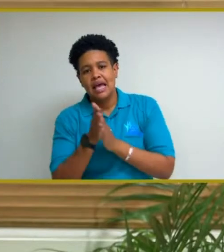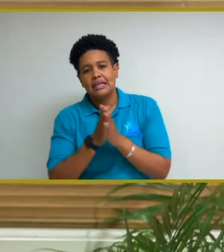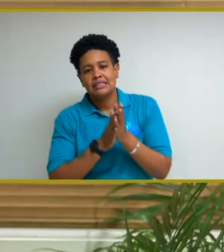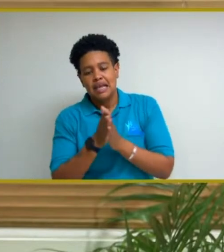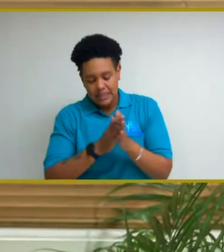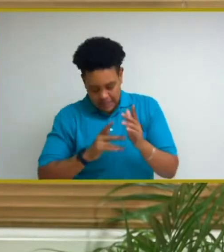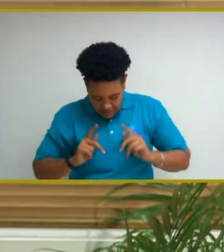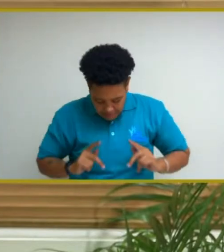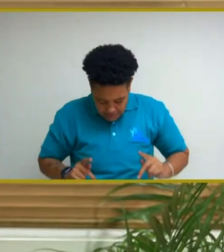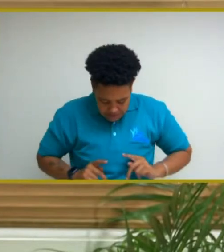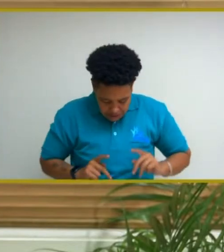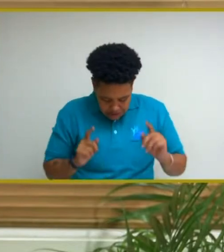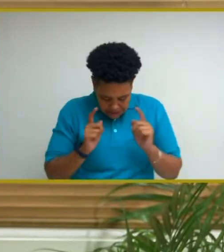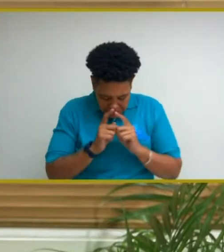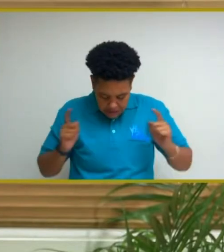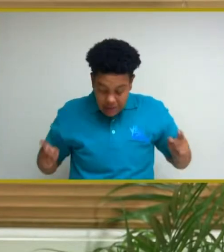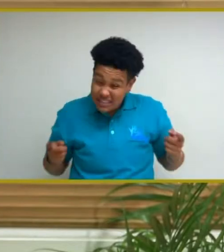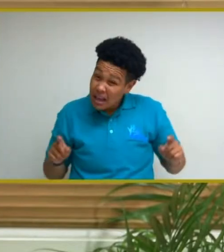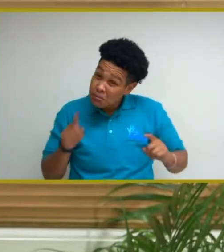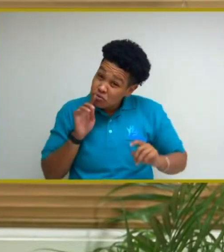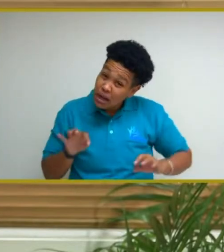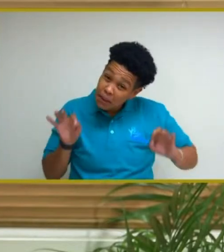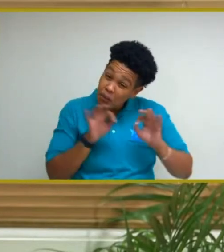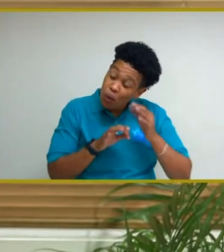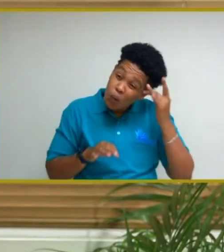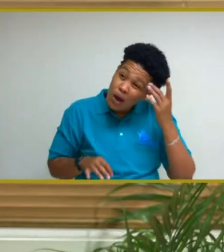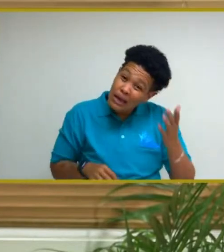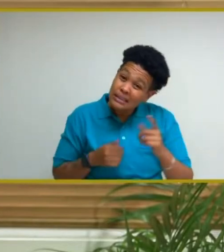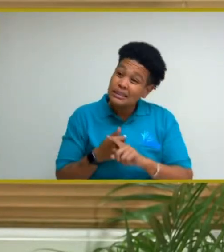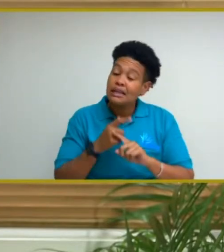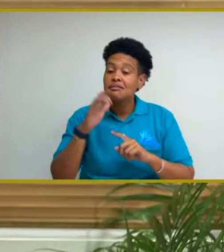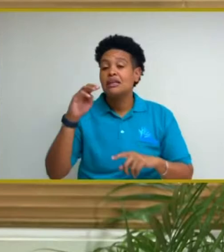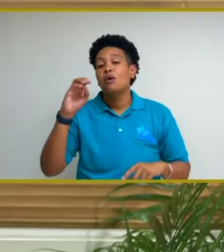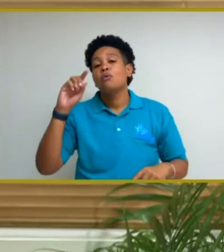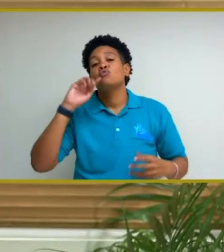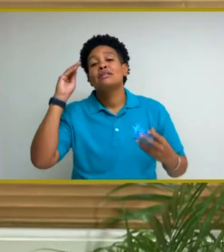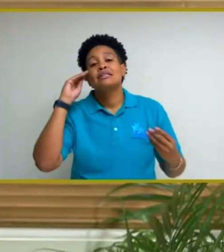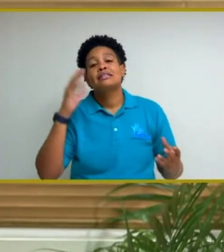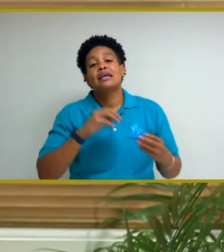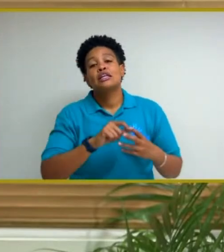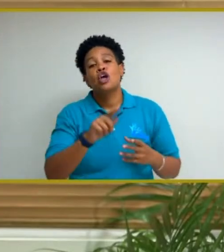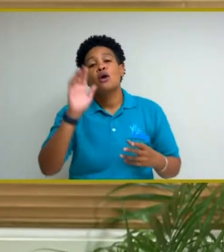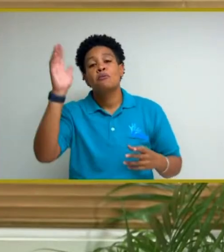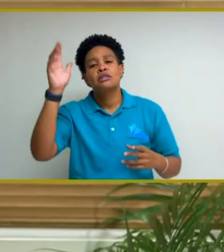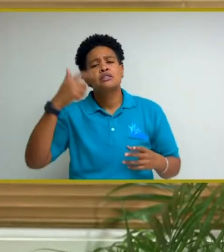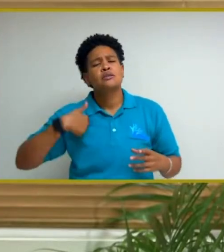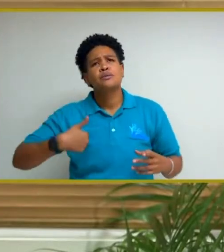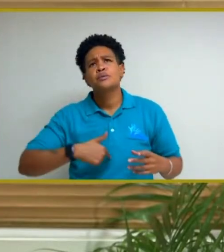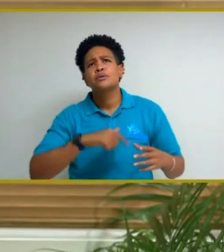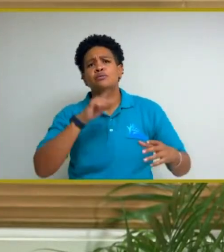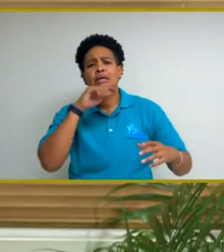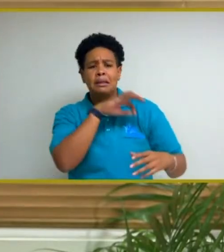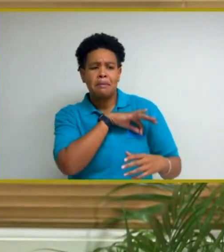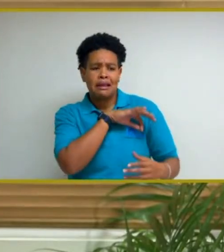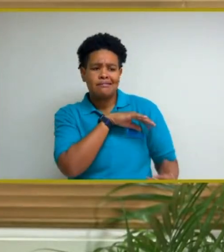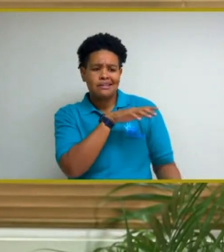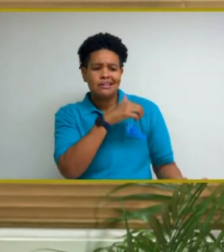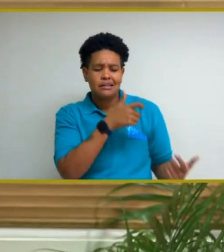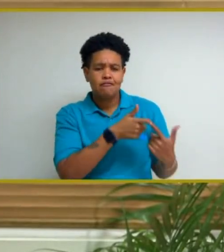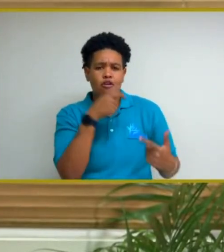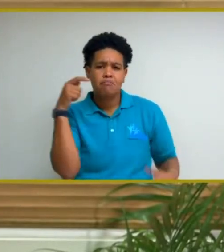distancing. It's important because, as the CMO said in our presentation, we are benefiting